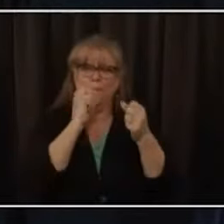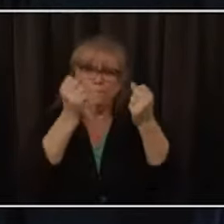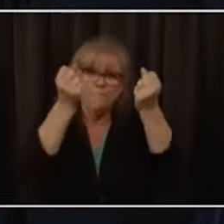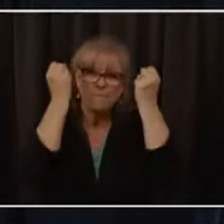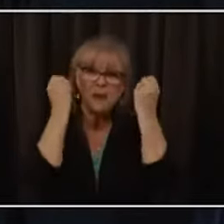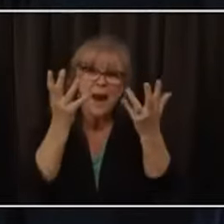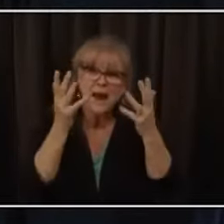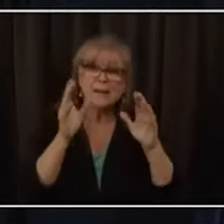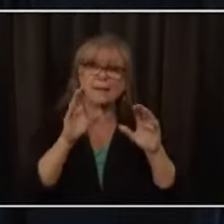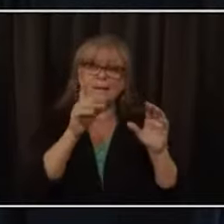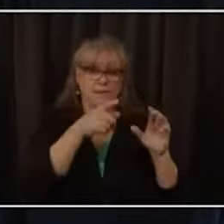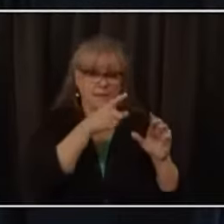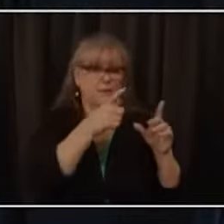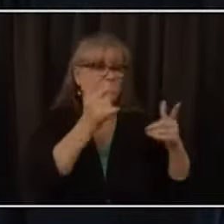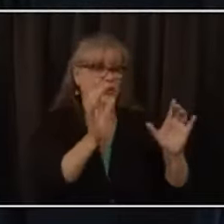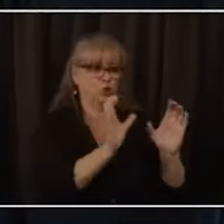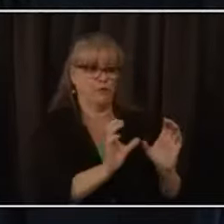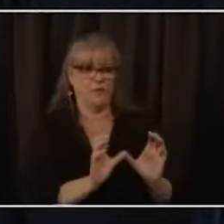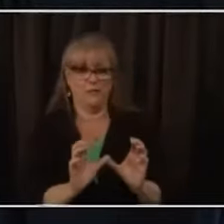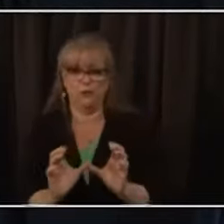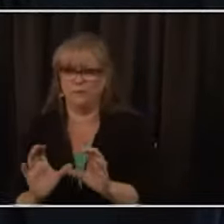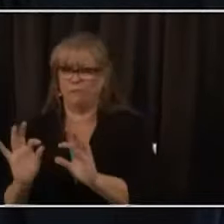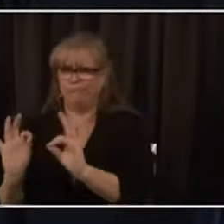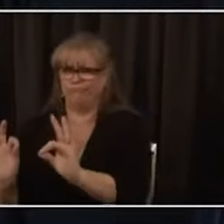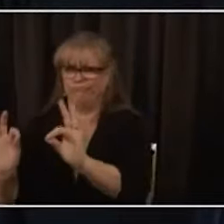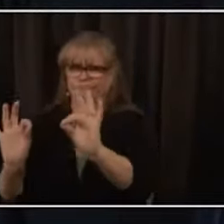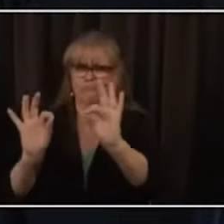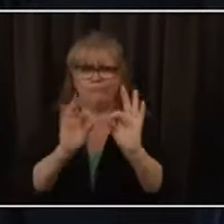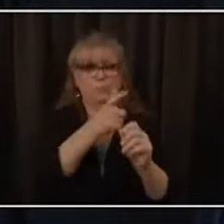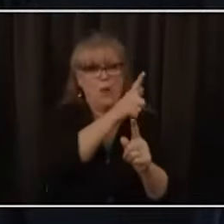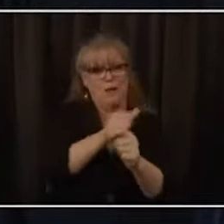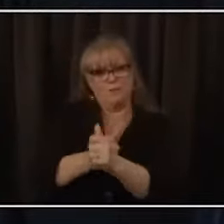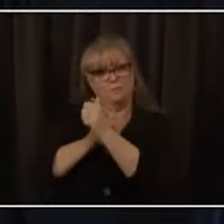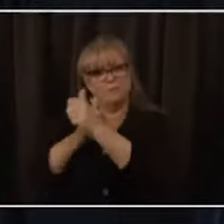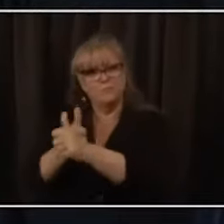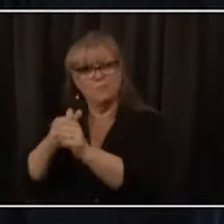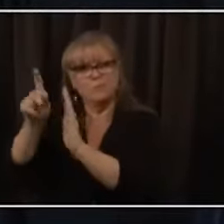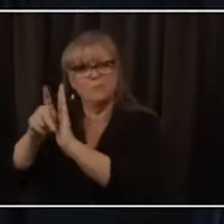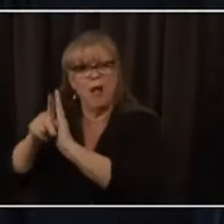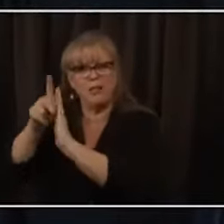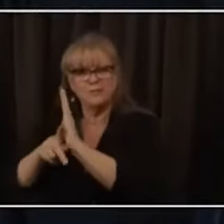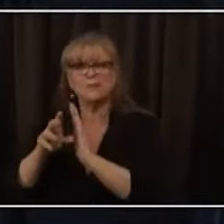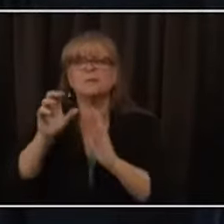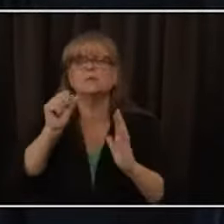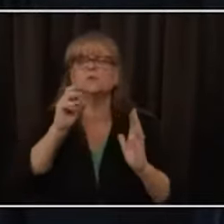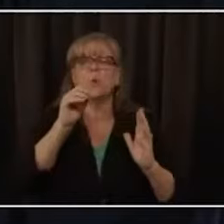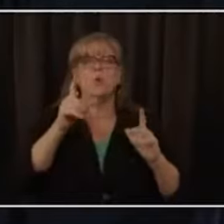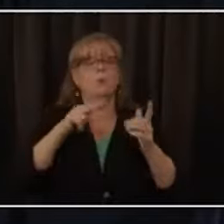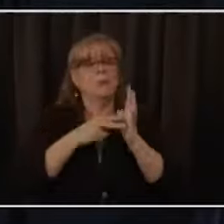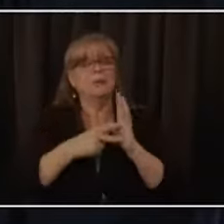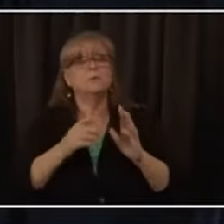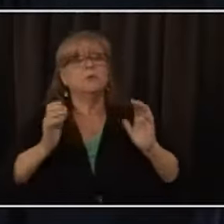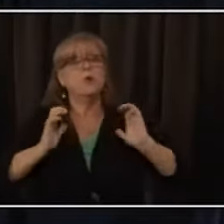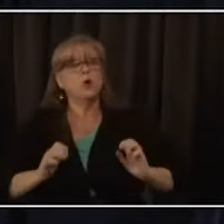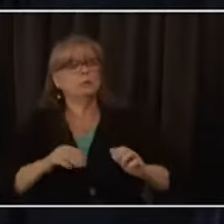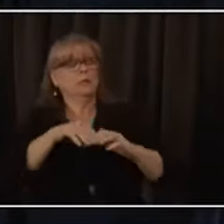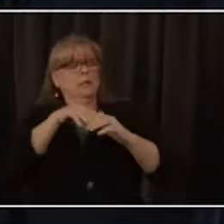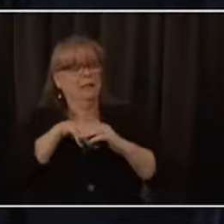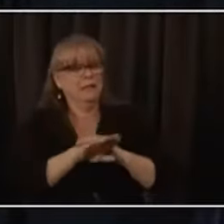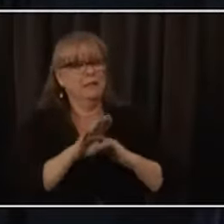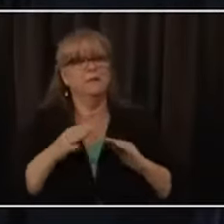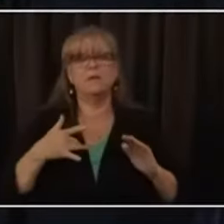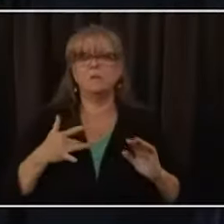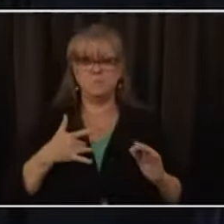certify businesses that have COVID safety protocols in place so that consumers are more confident going there. Doesn't mean you can't get COVID there, but it means